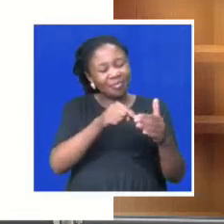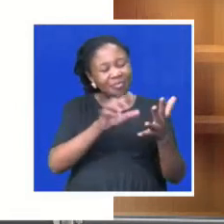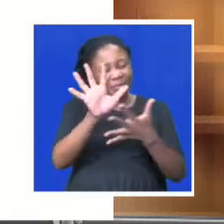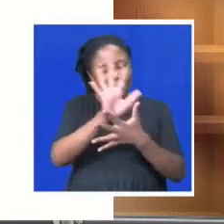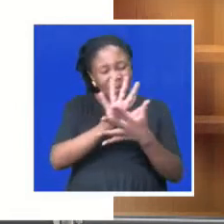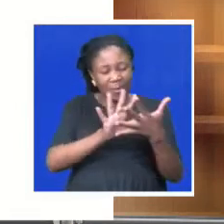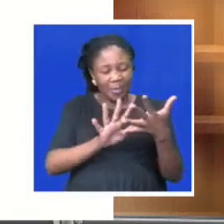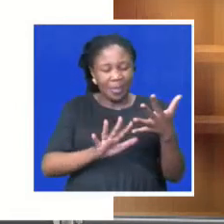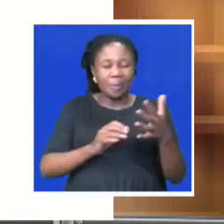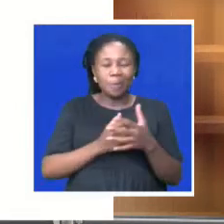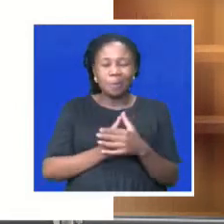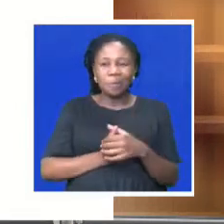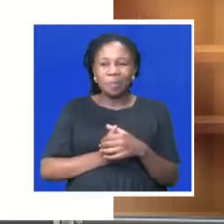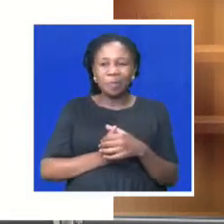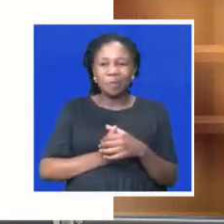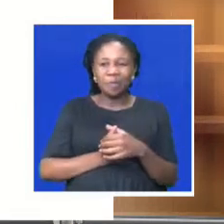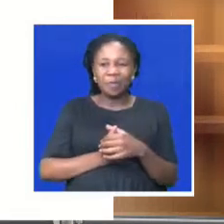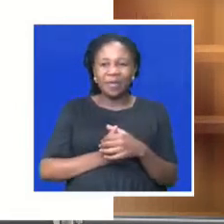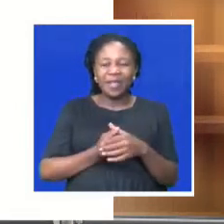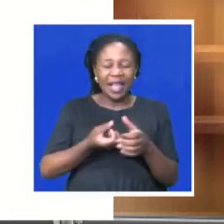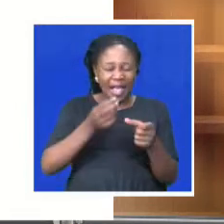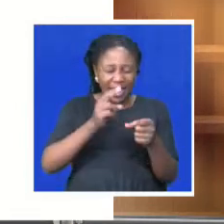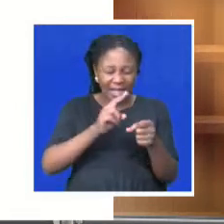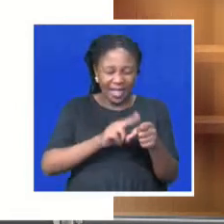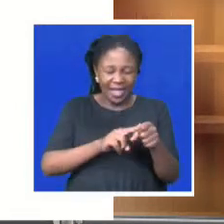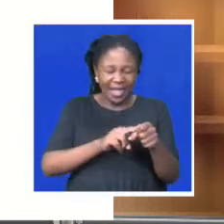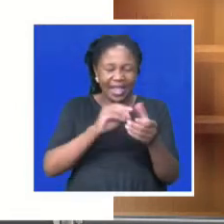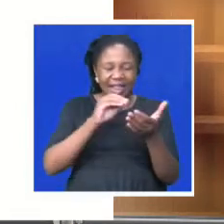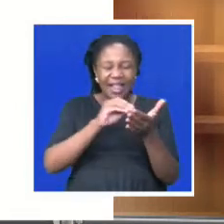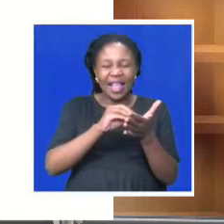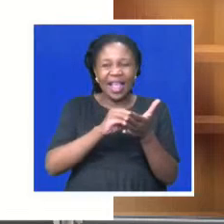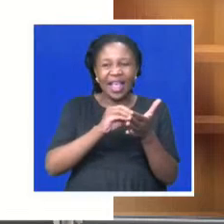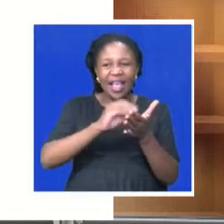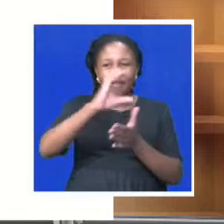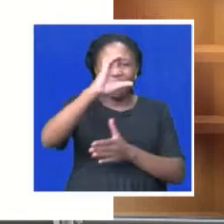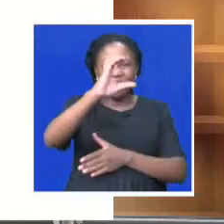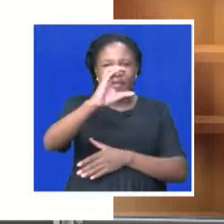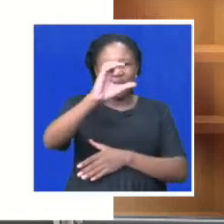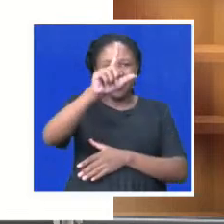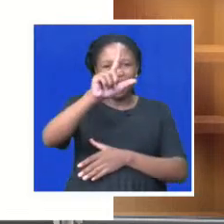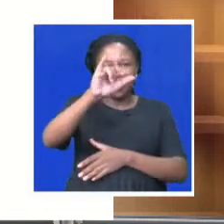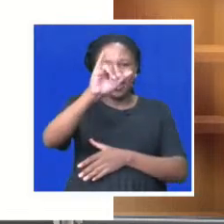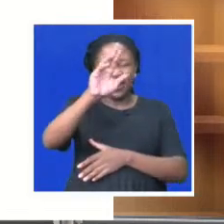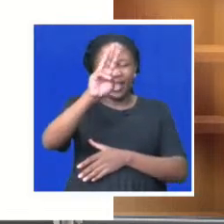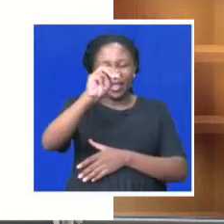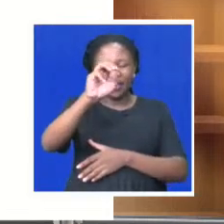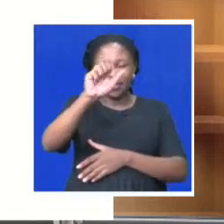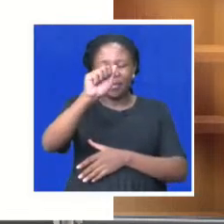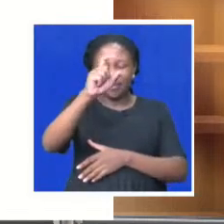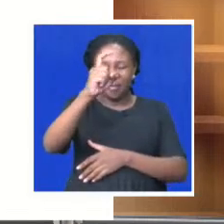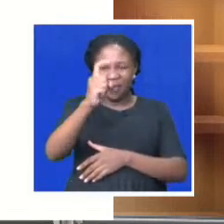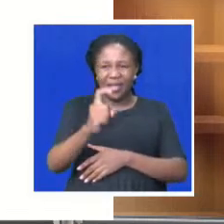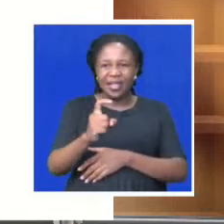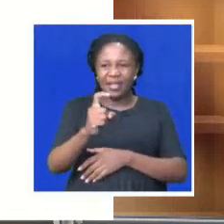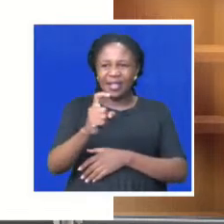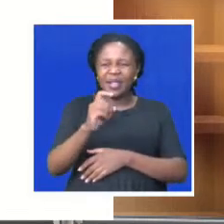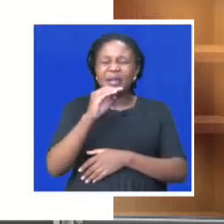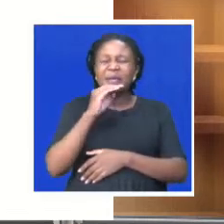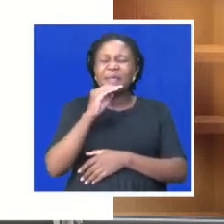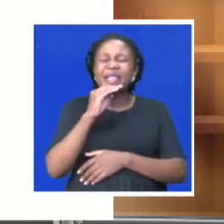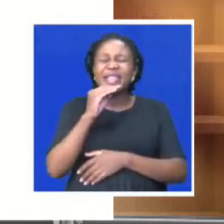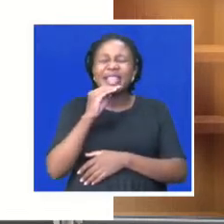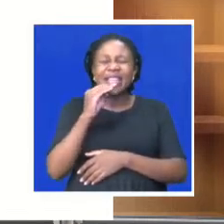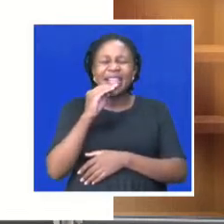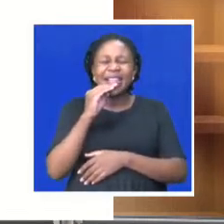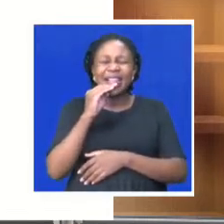narrative also has a climax. What is a climax, dear learner? It is the highest point of tension in